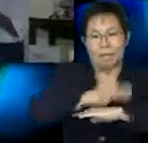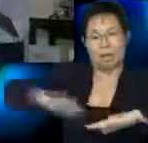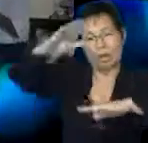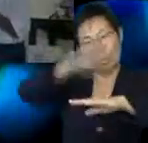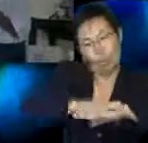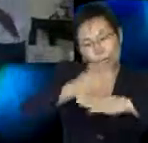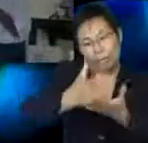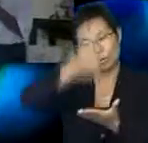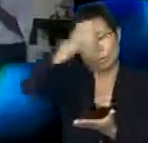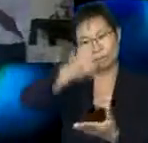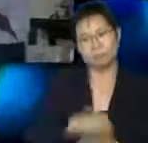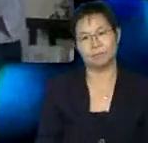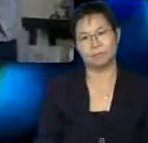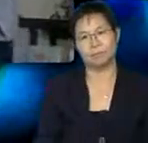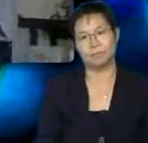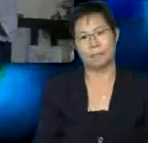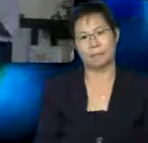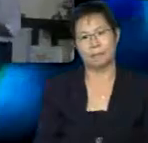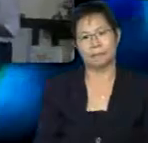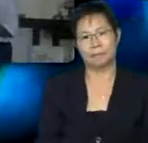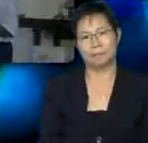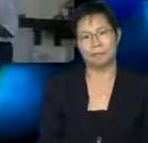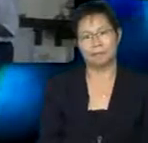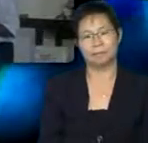the bottle. In front.